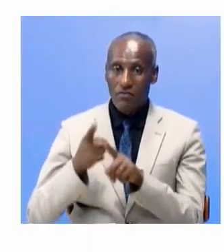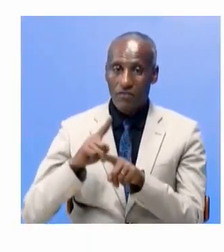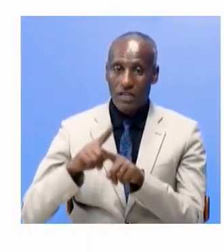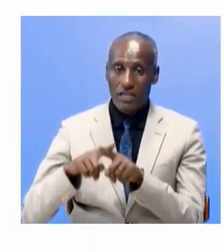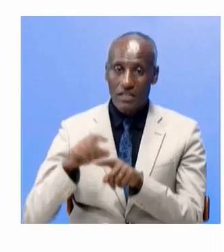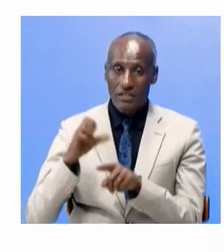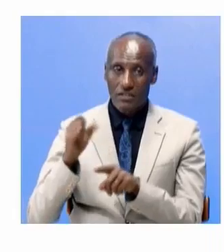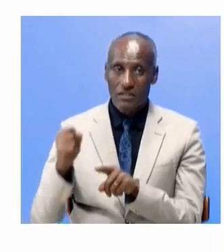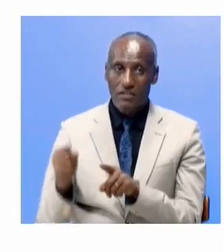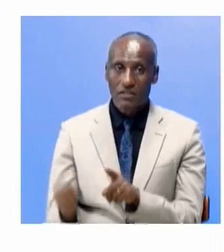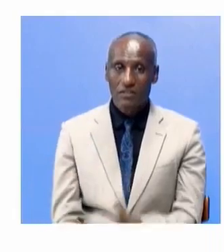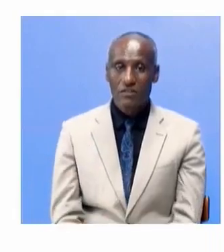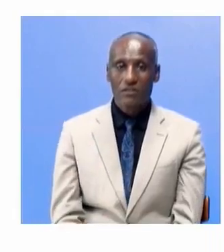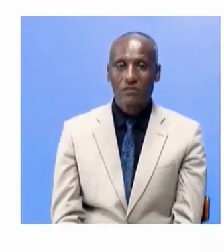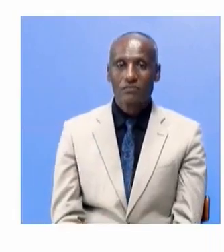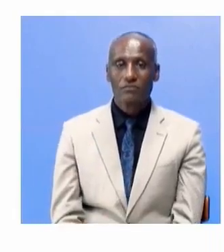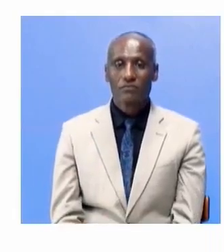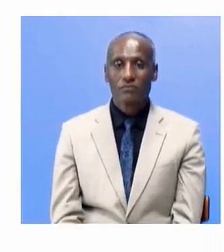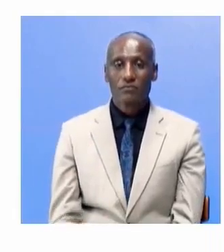friends